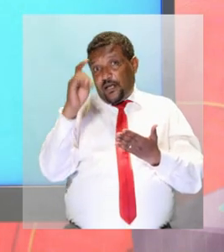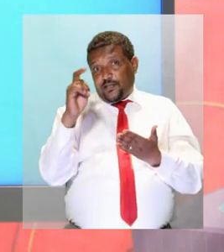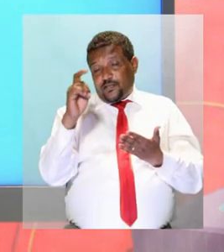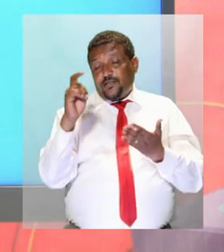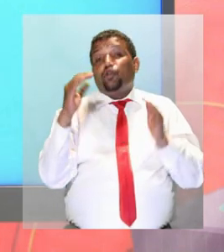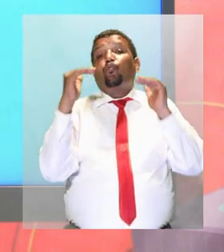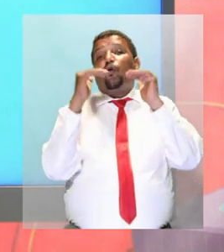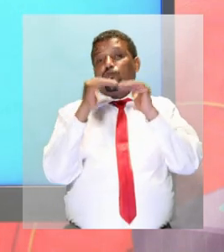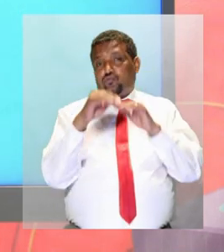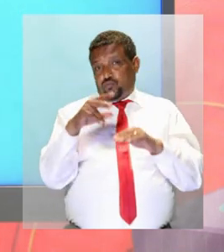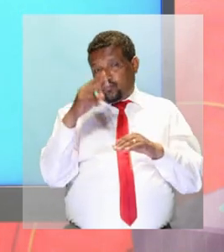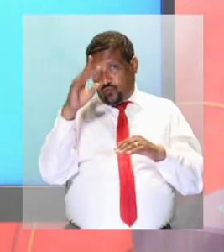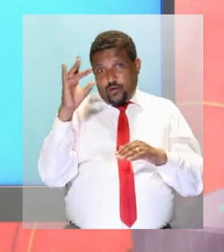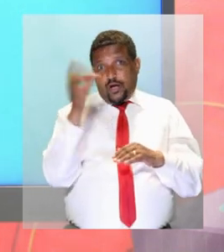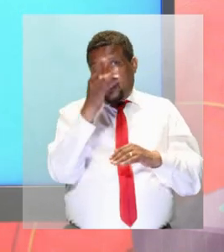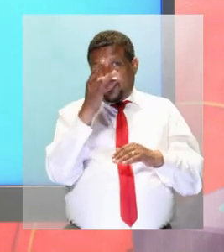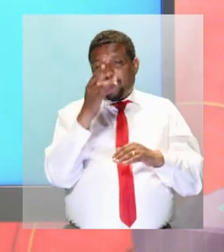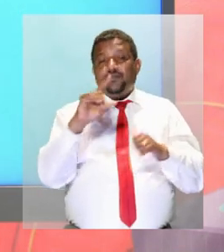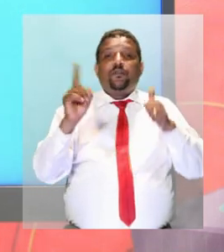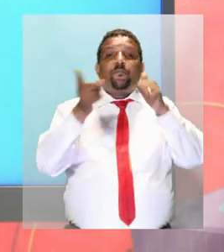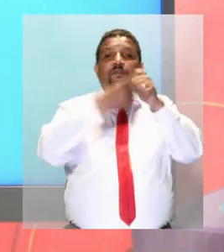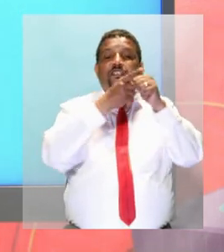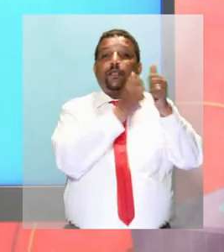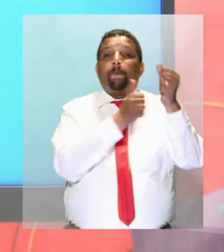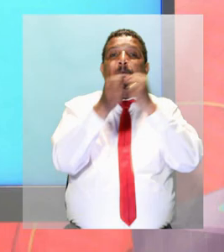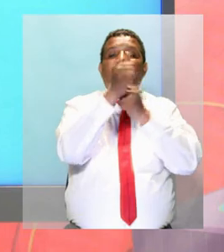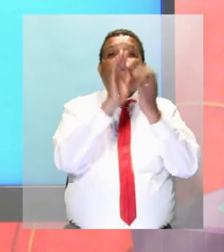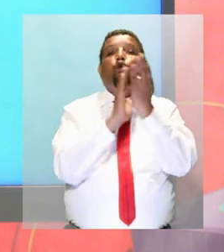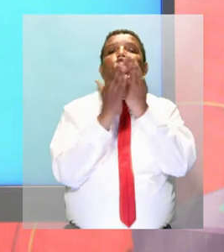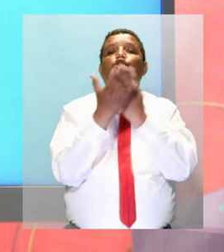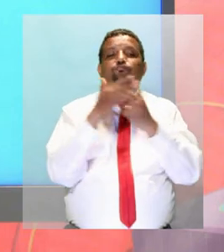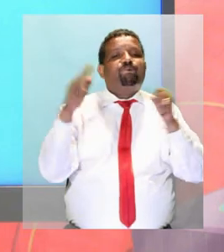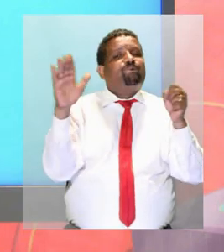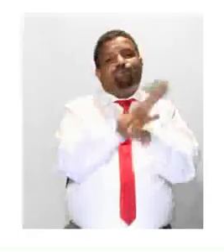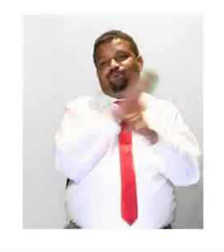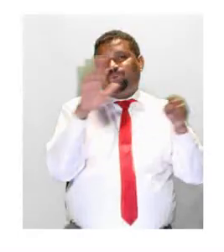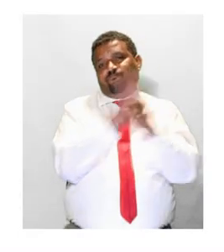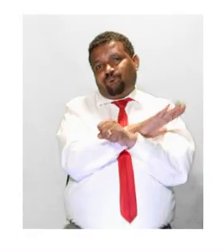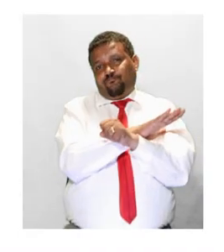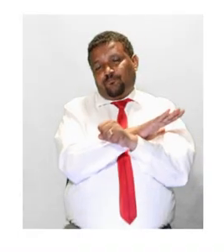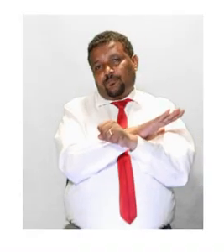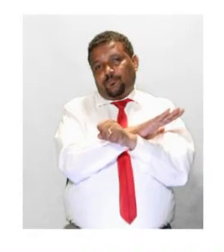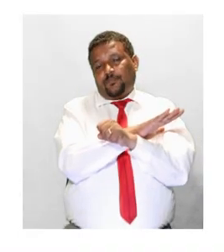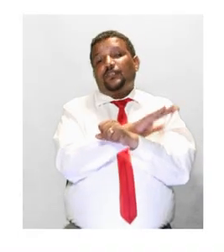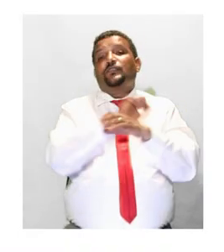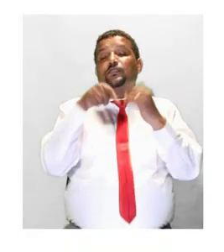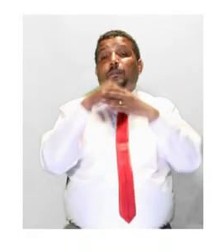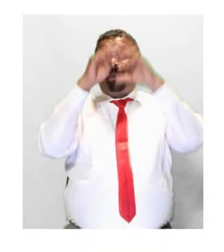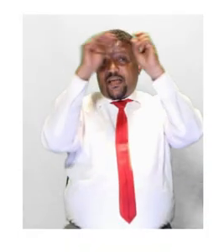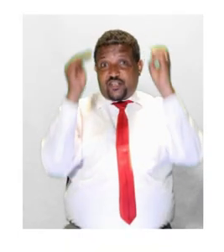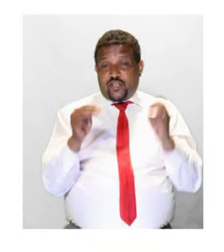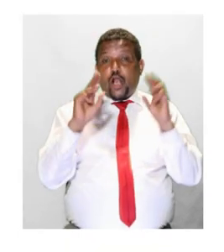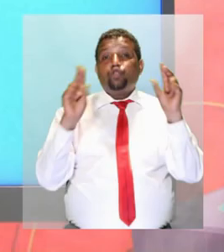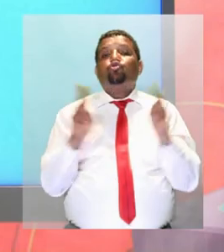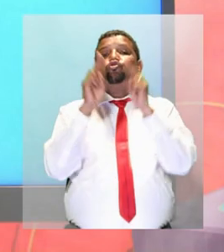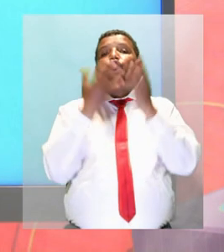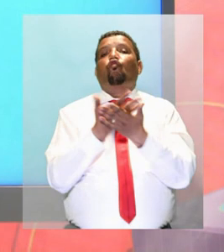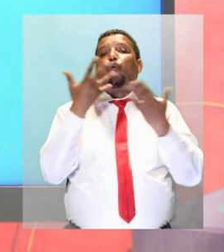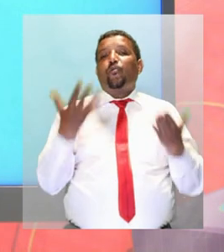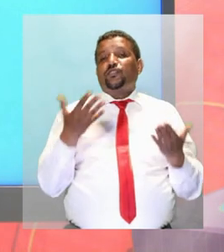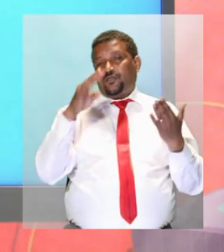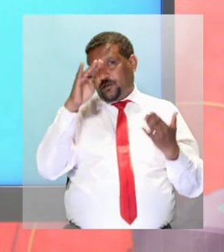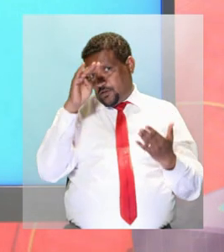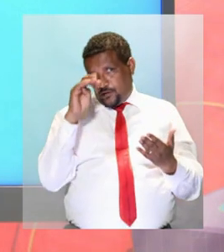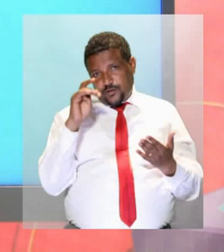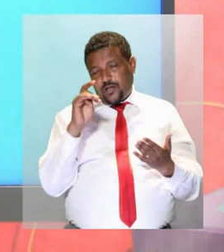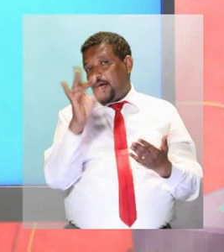this tells us the first precondition is already fulfilled. That means to the marginal utility of commodity X per price